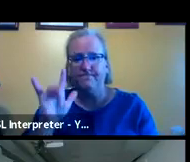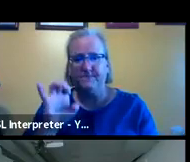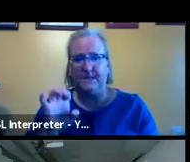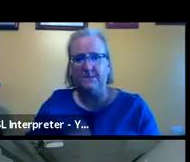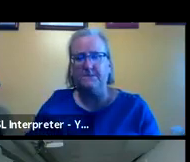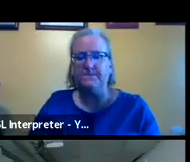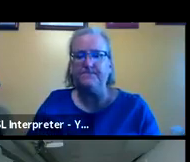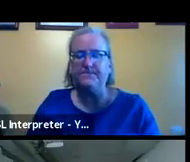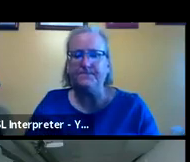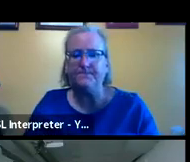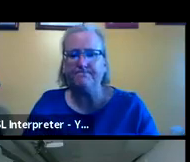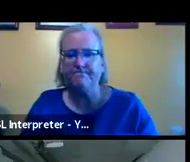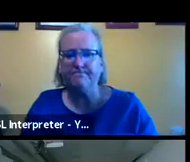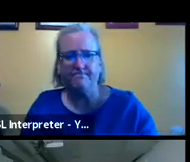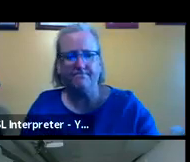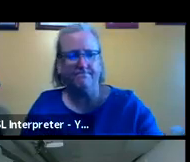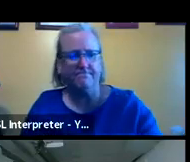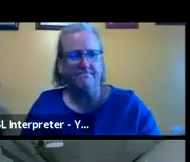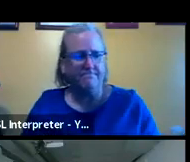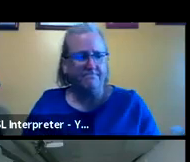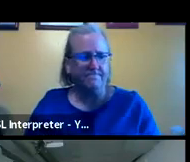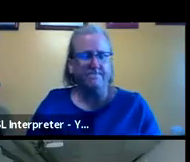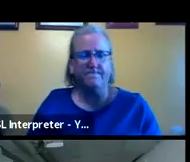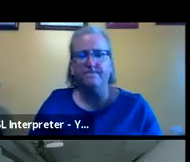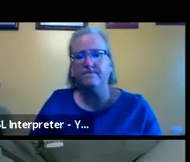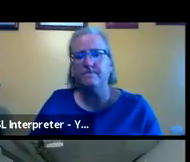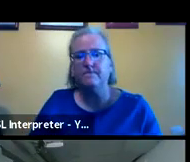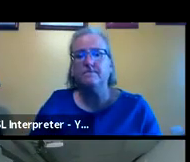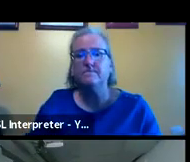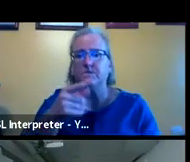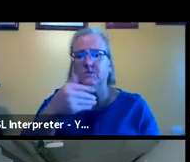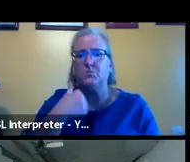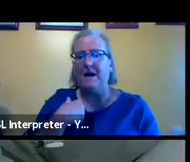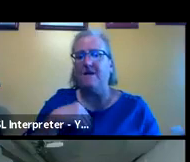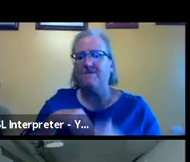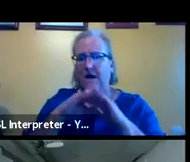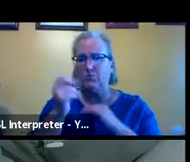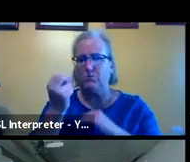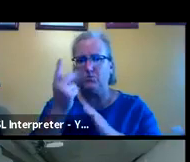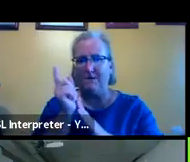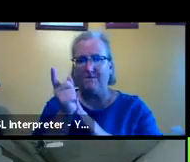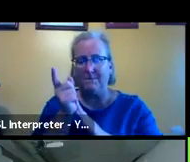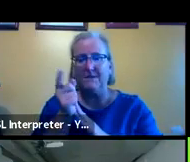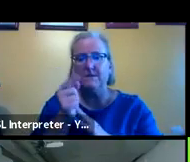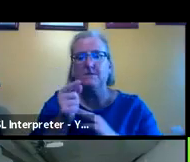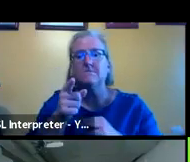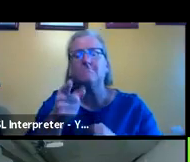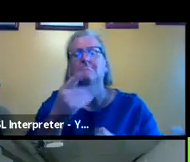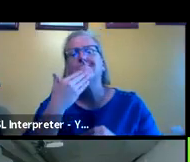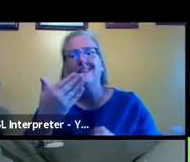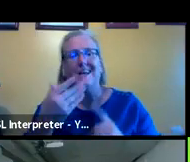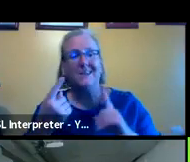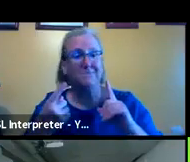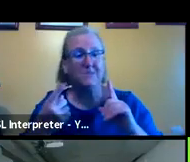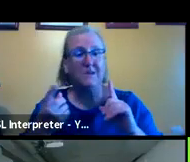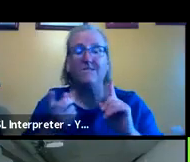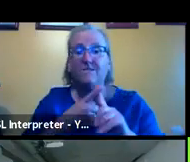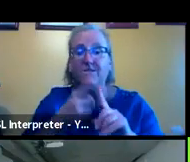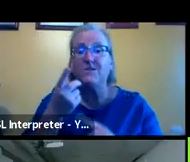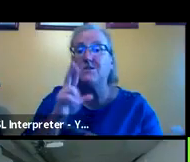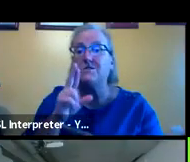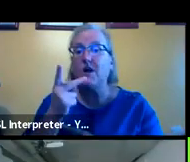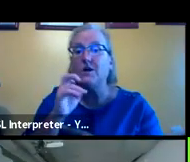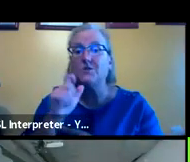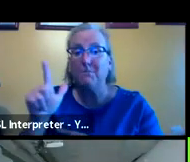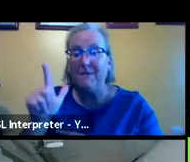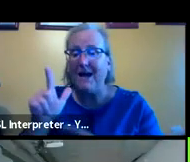time. So you have up to 12 minutes to talk about starting the school year remotely. Thank you. First, Dr. Powell, congratulations on